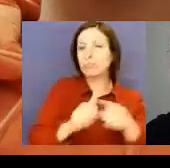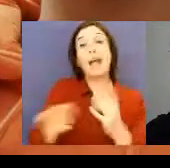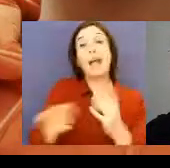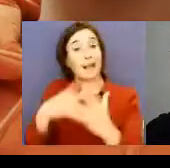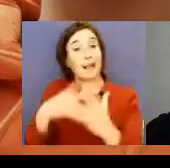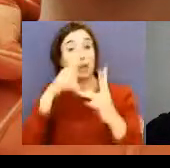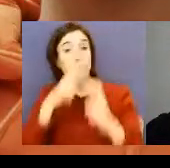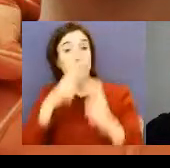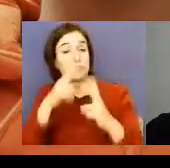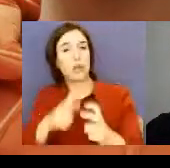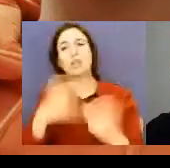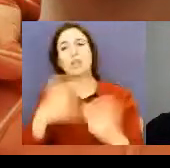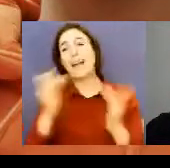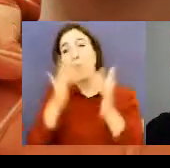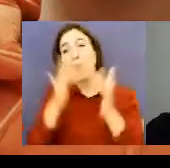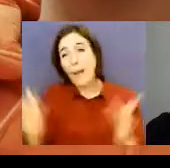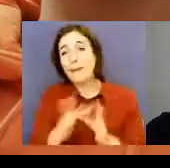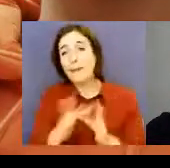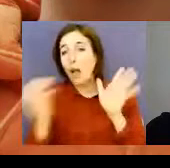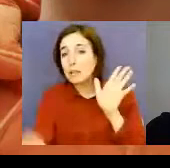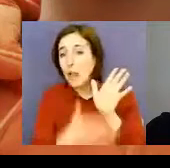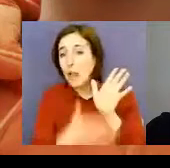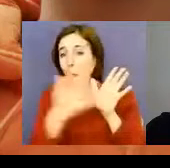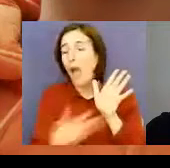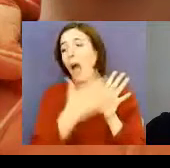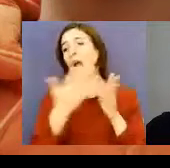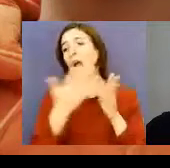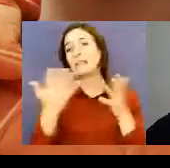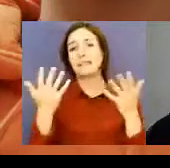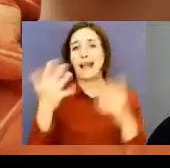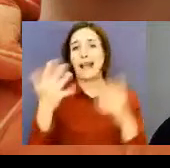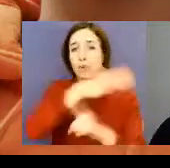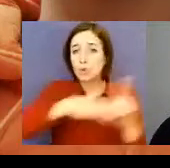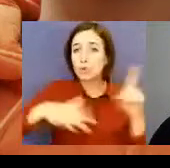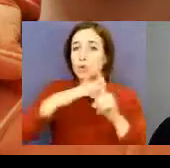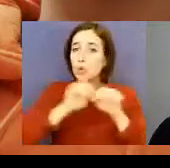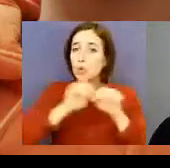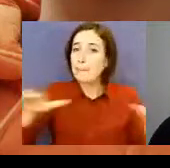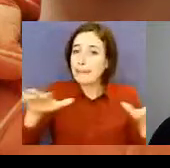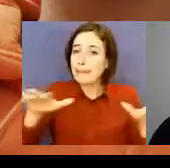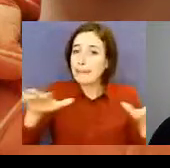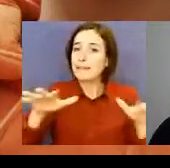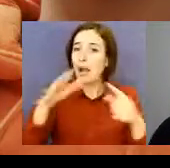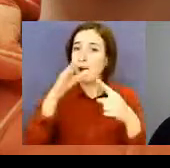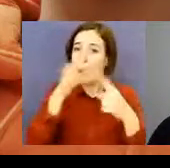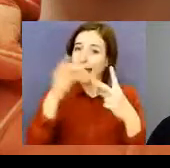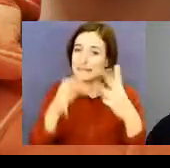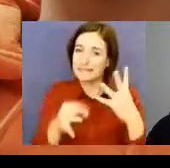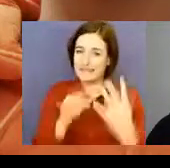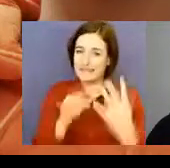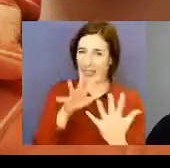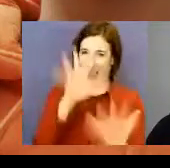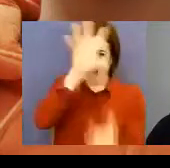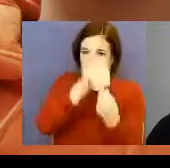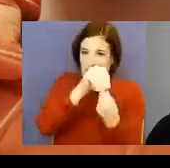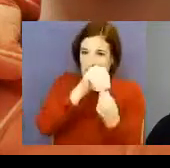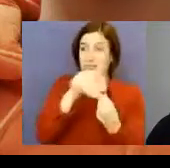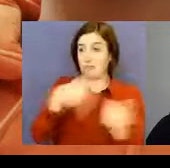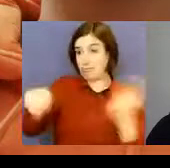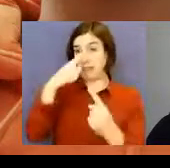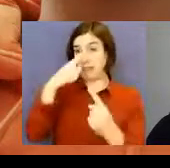decks and obviously all the assets, social media assets. So you can log into the website, you can sign up to our newsletter as well,